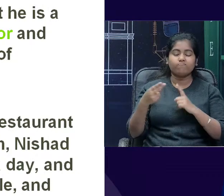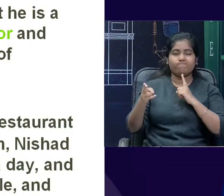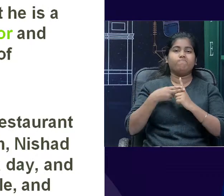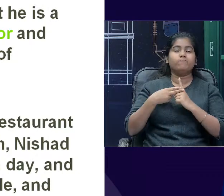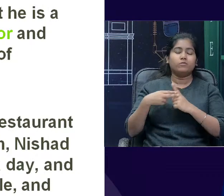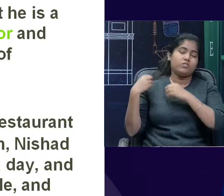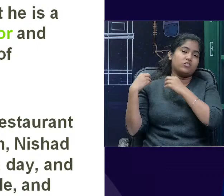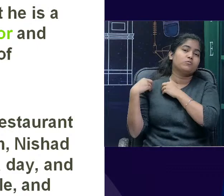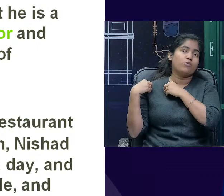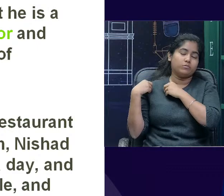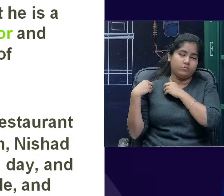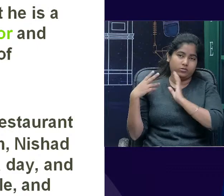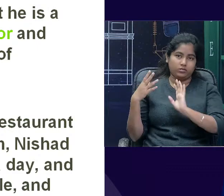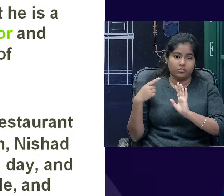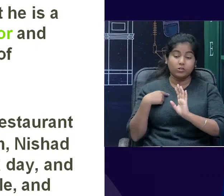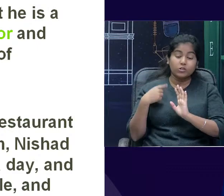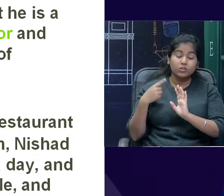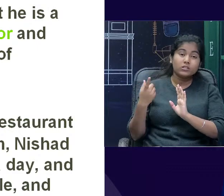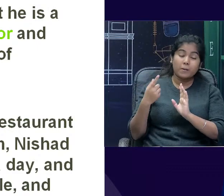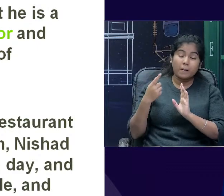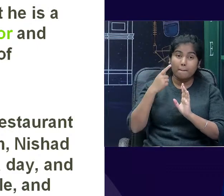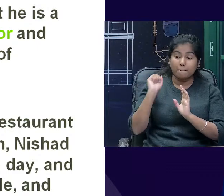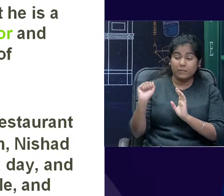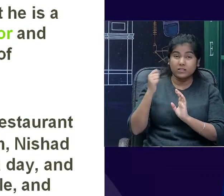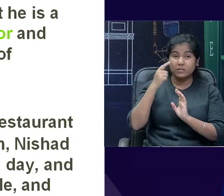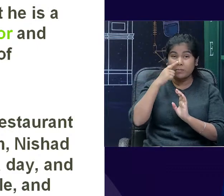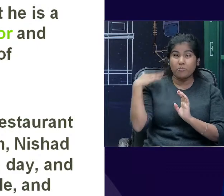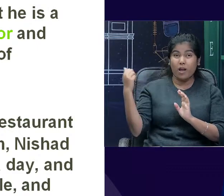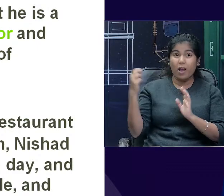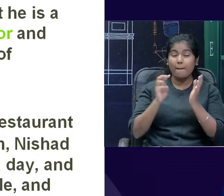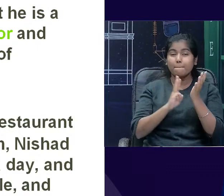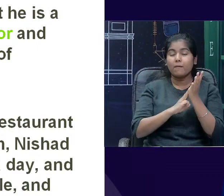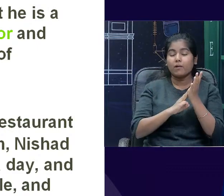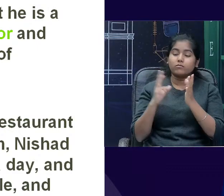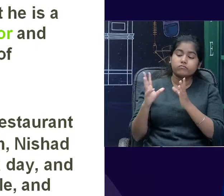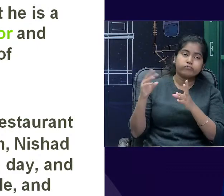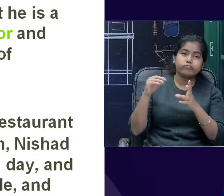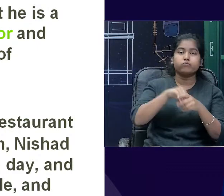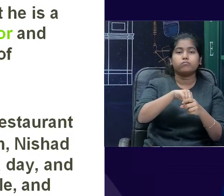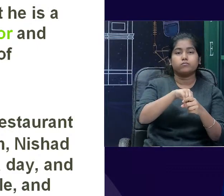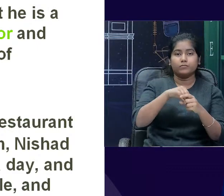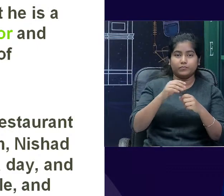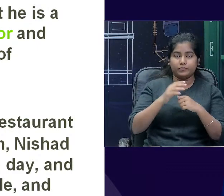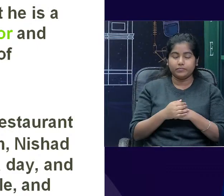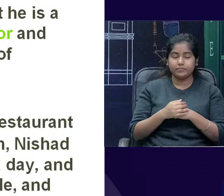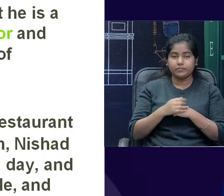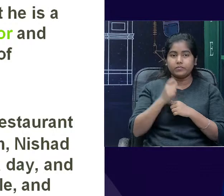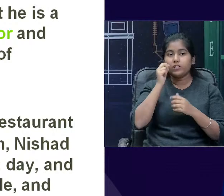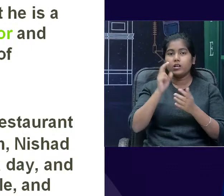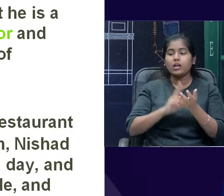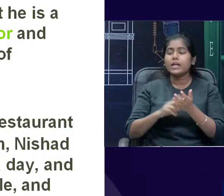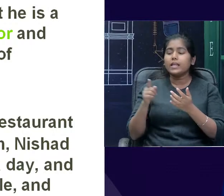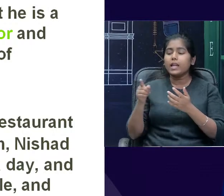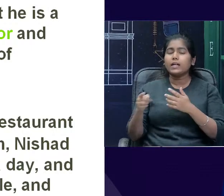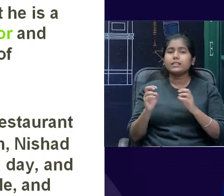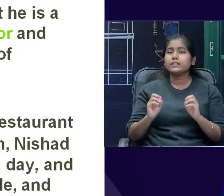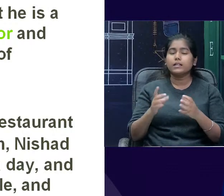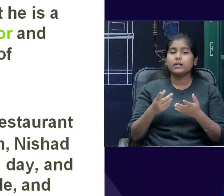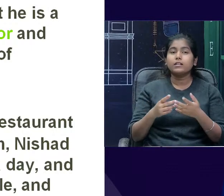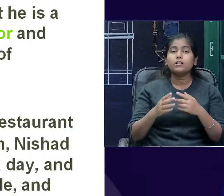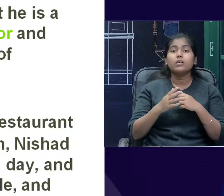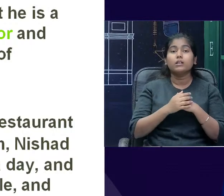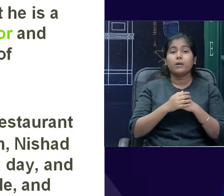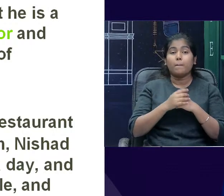of her sister Maya. Okay. Now we come to the fifth point. Nishad strikes a conversation with Ramesh, a